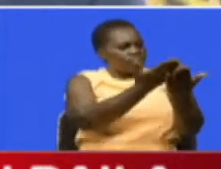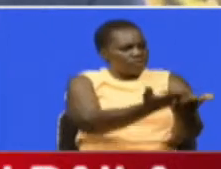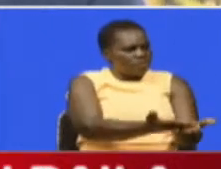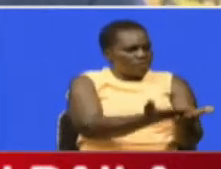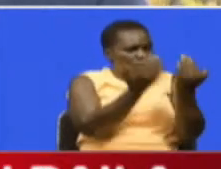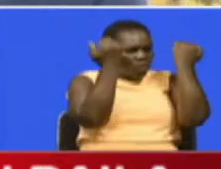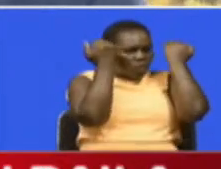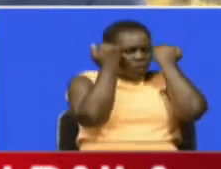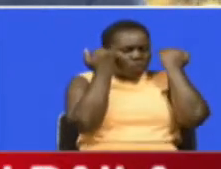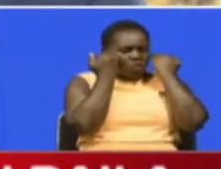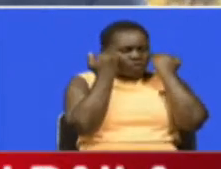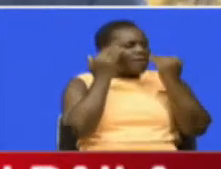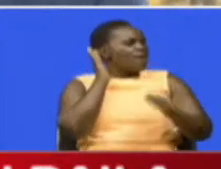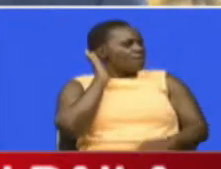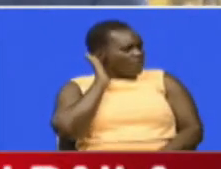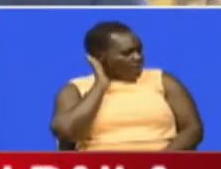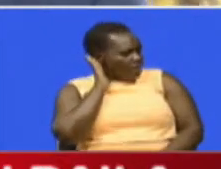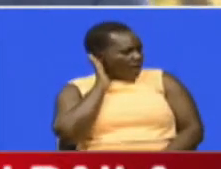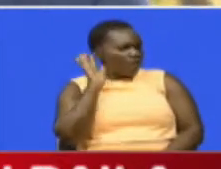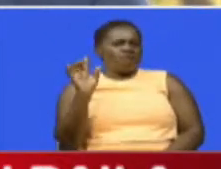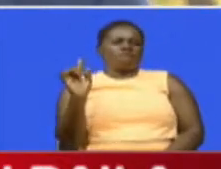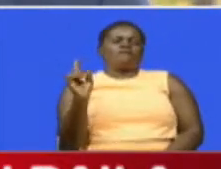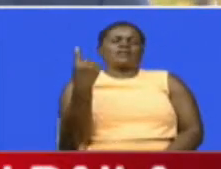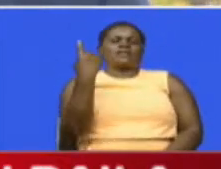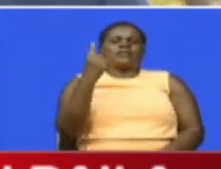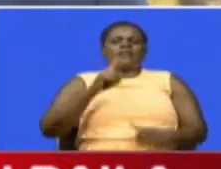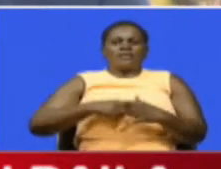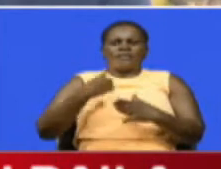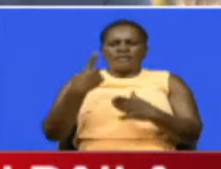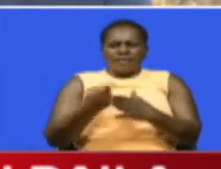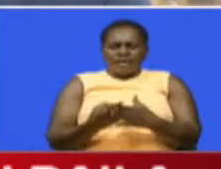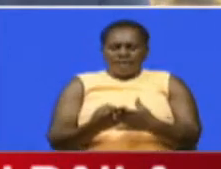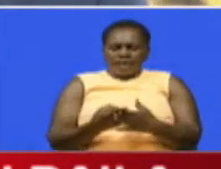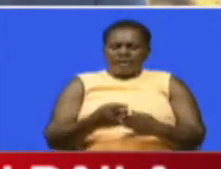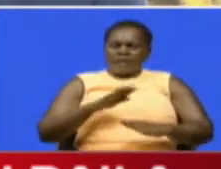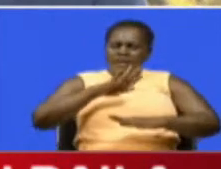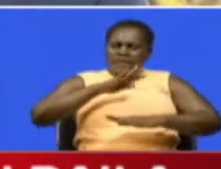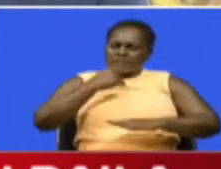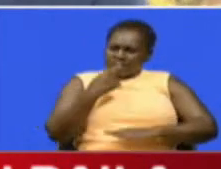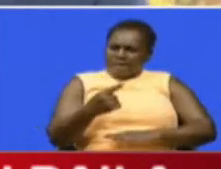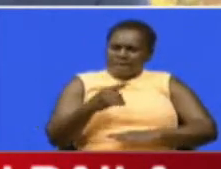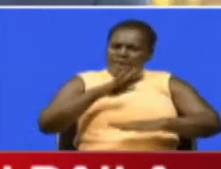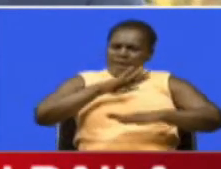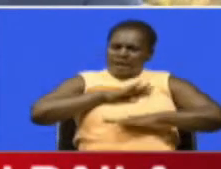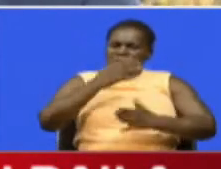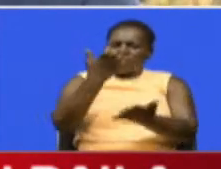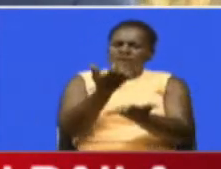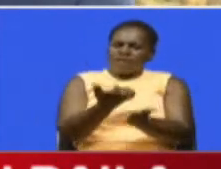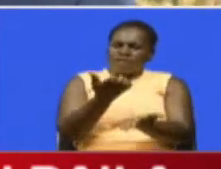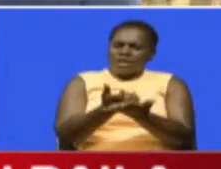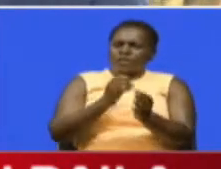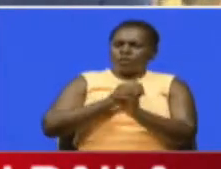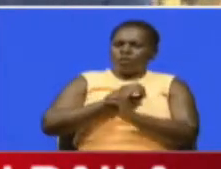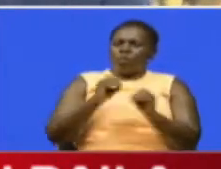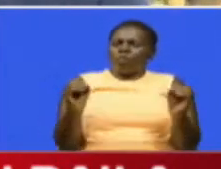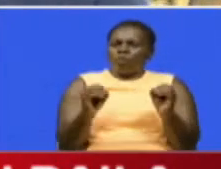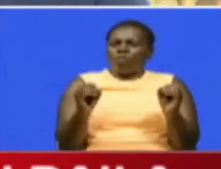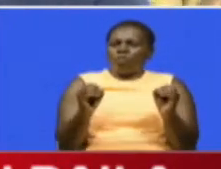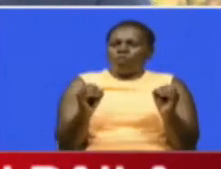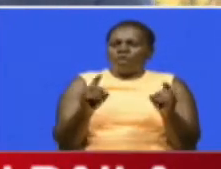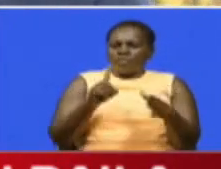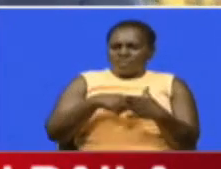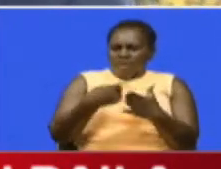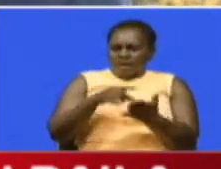court, hear them, then say that there's not sufficient evidence on the basis of this, we are dismissing the